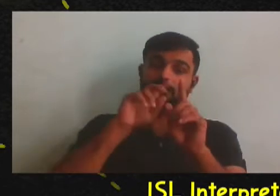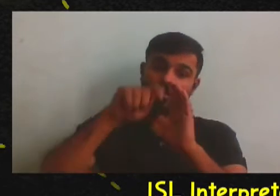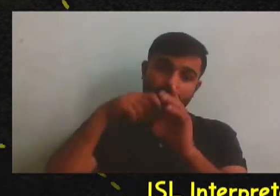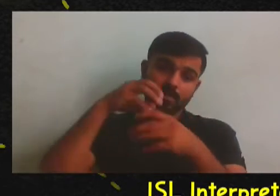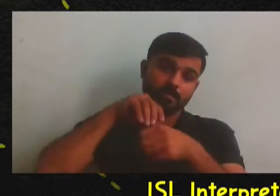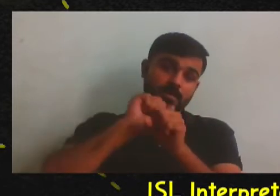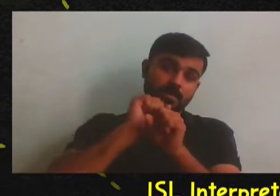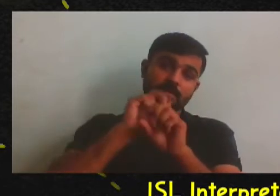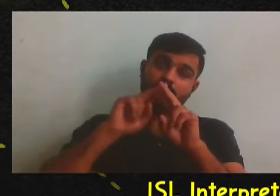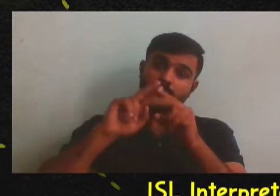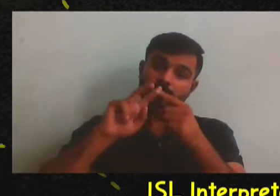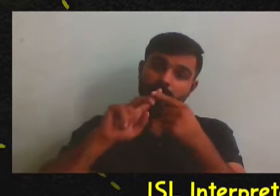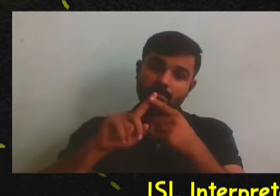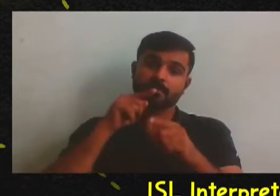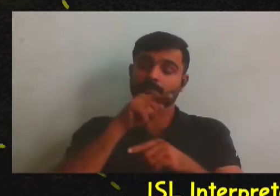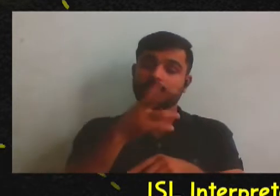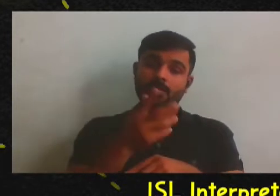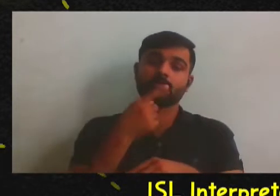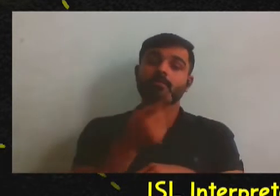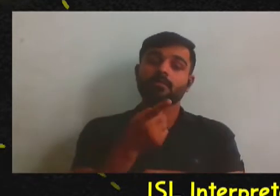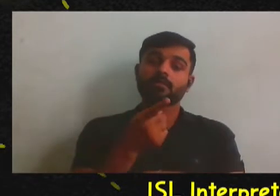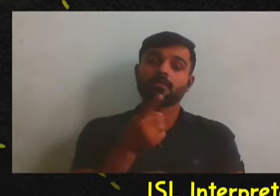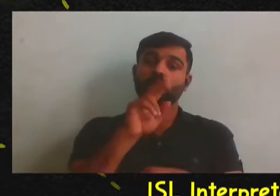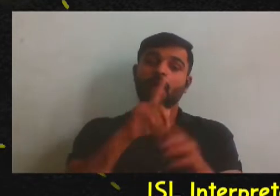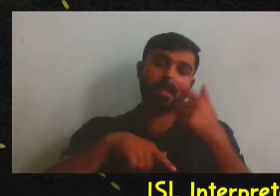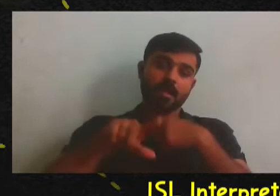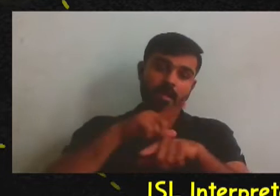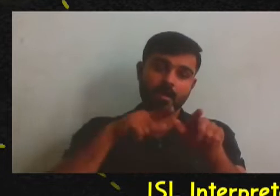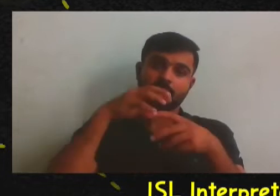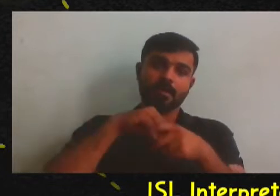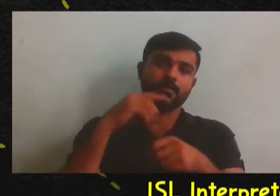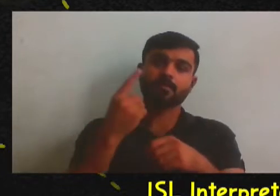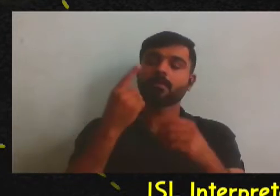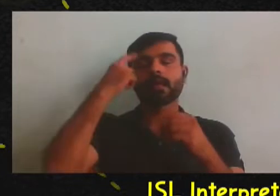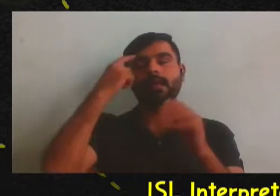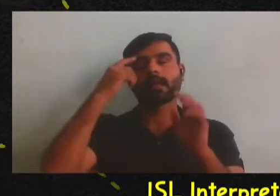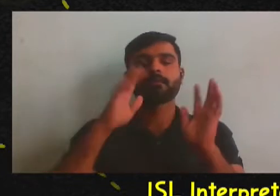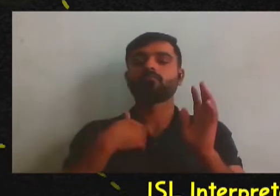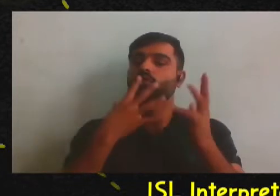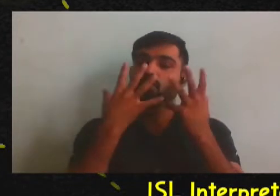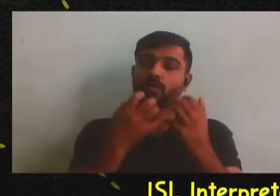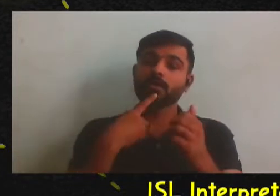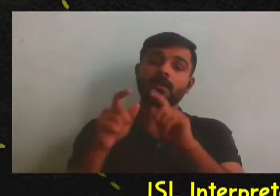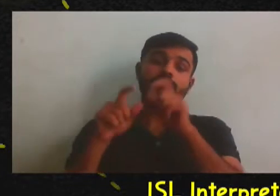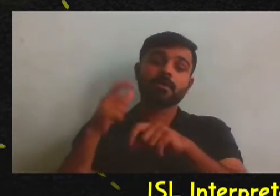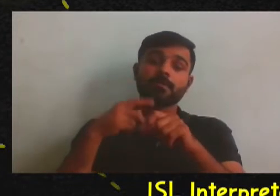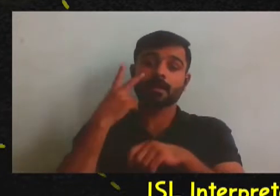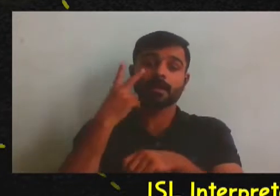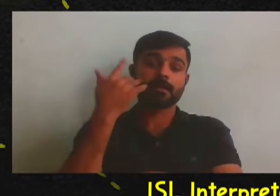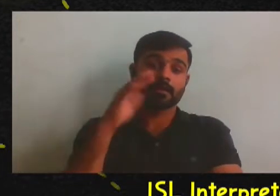please. But this is just one of the languages. It's not what I think. It's literally what people are looking for.